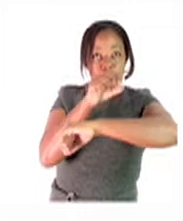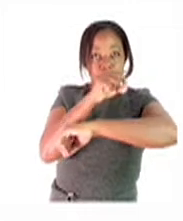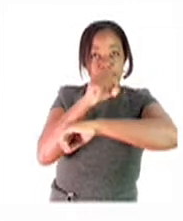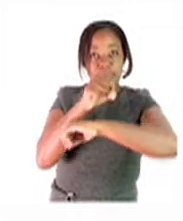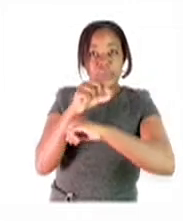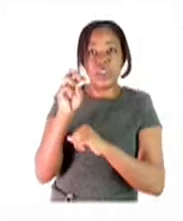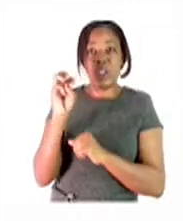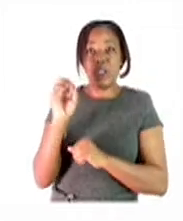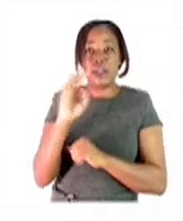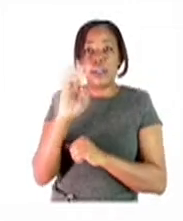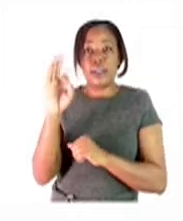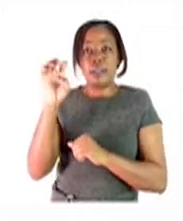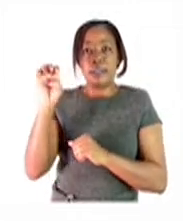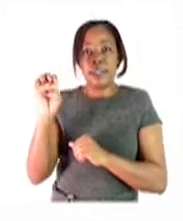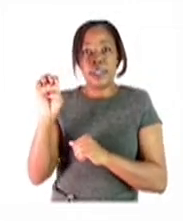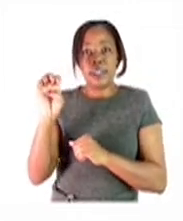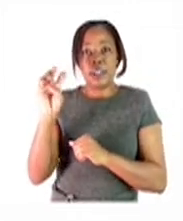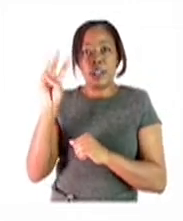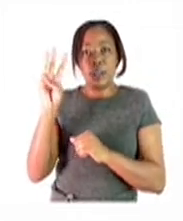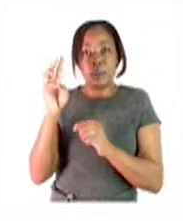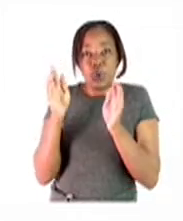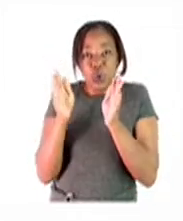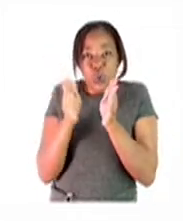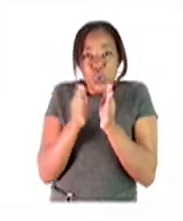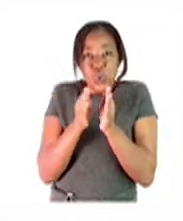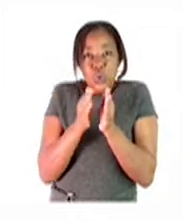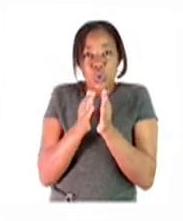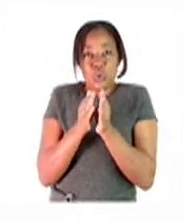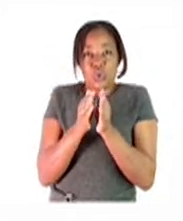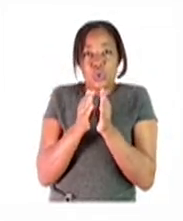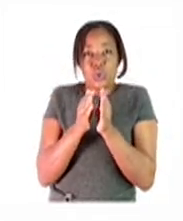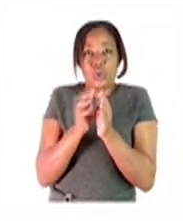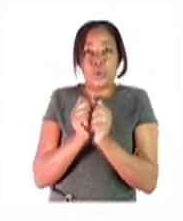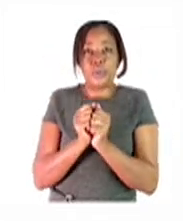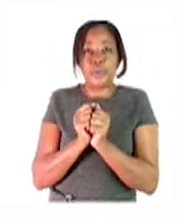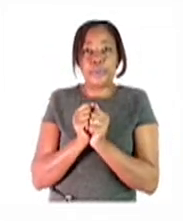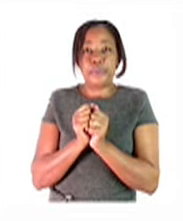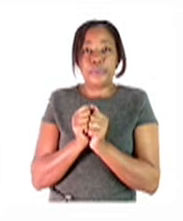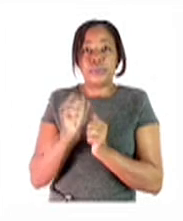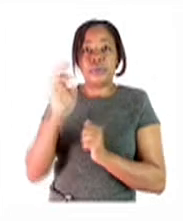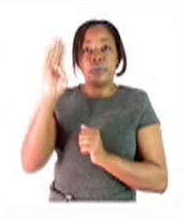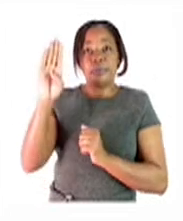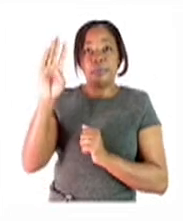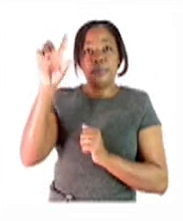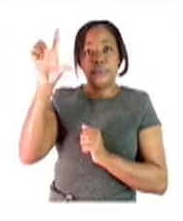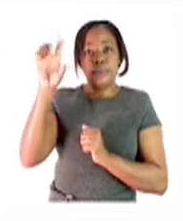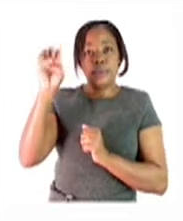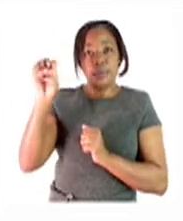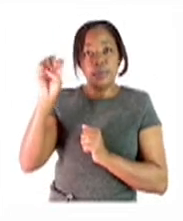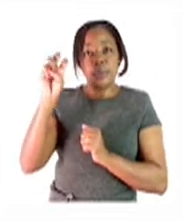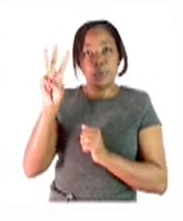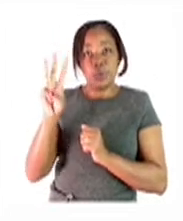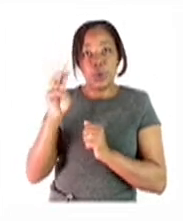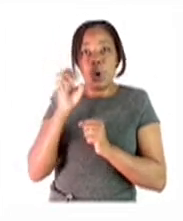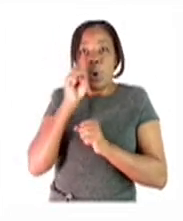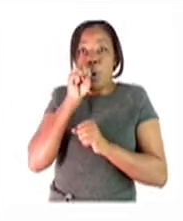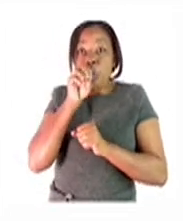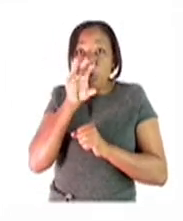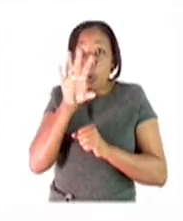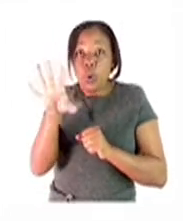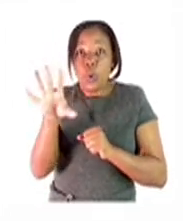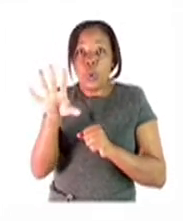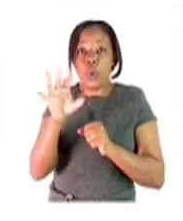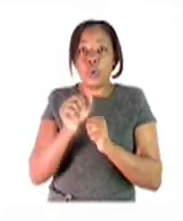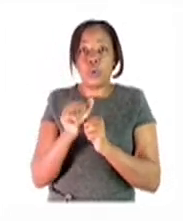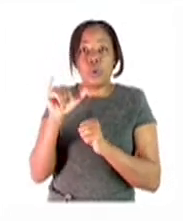is literal number of things. That is few means less. Okay. So which one will